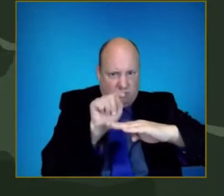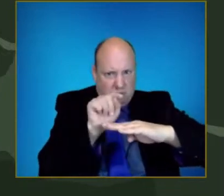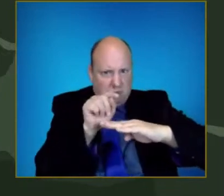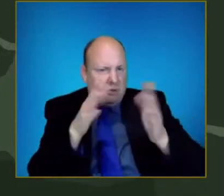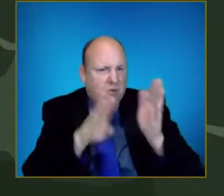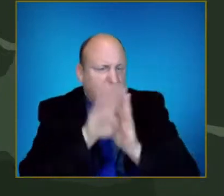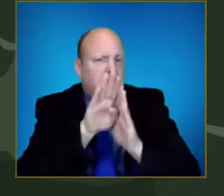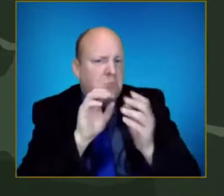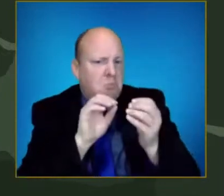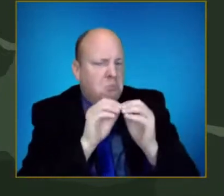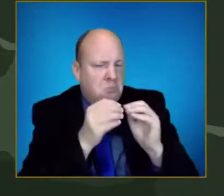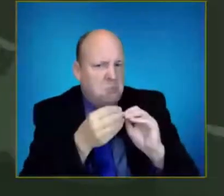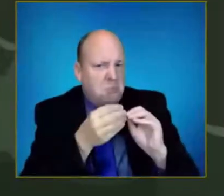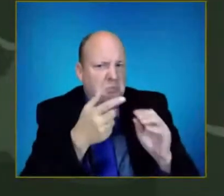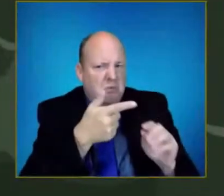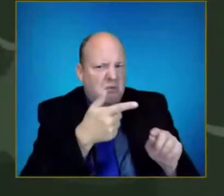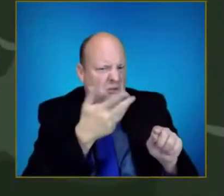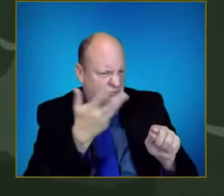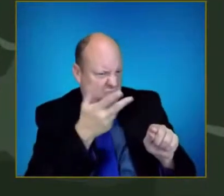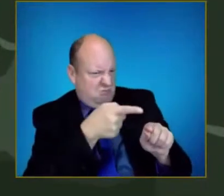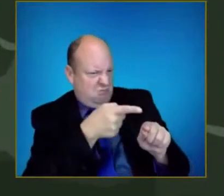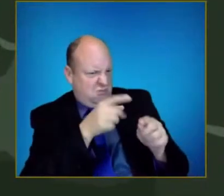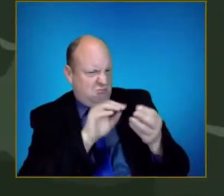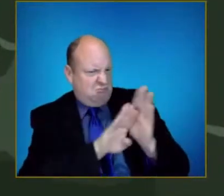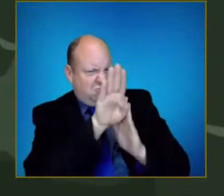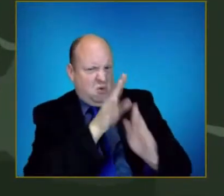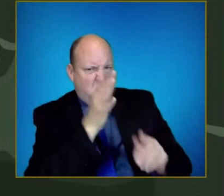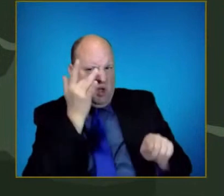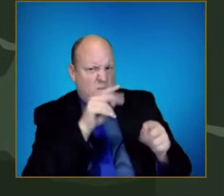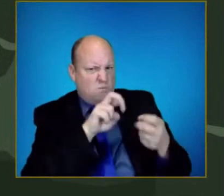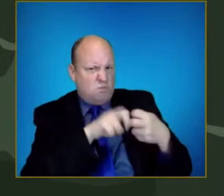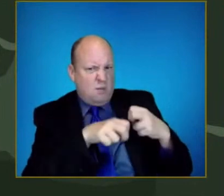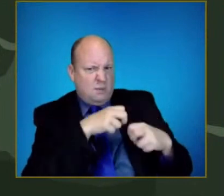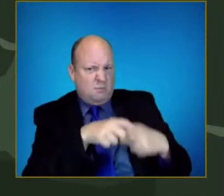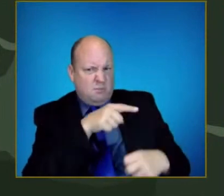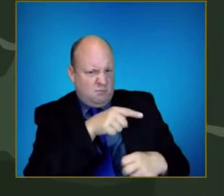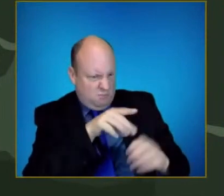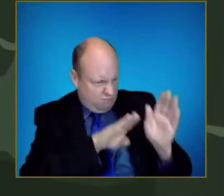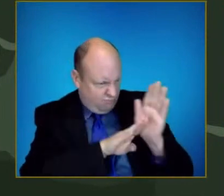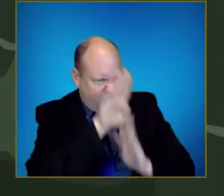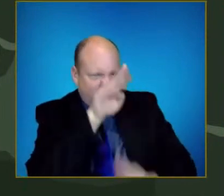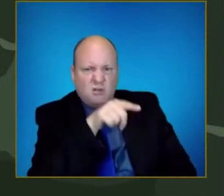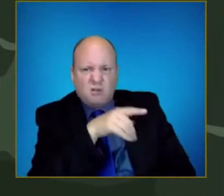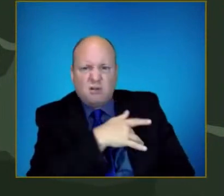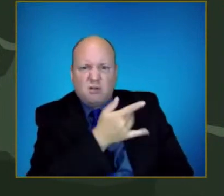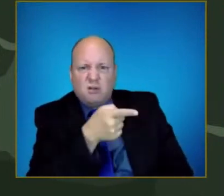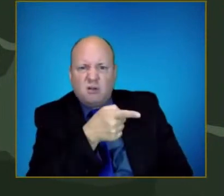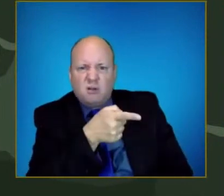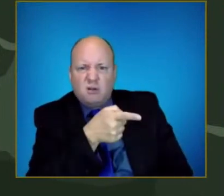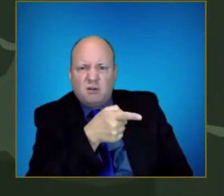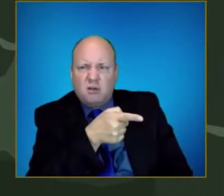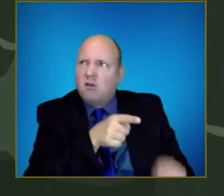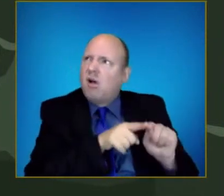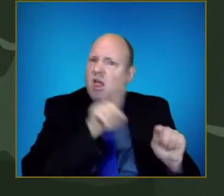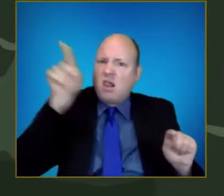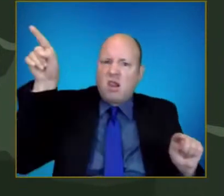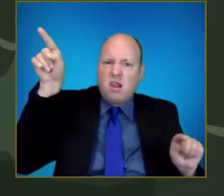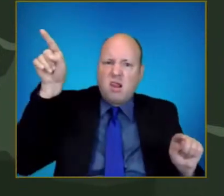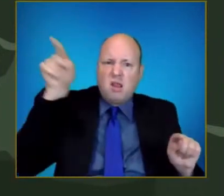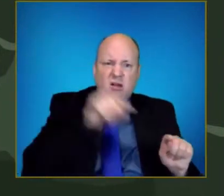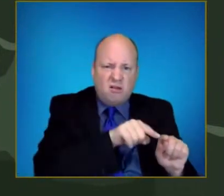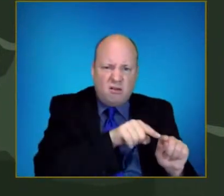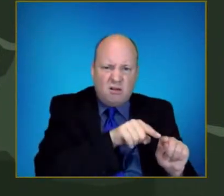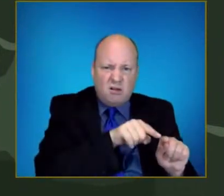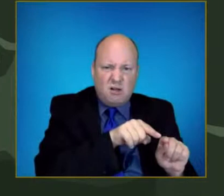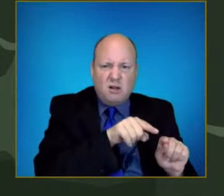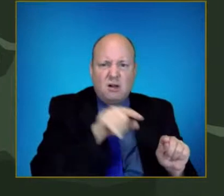a set off for another wave. This is how the last wave started, which was the Whiskey Fest out in Umatilla.